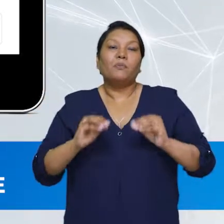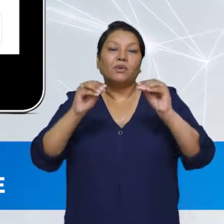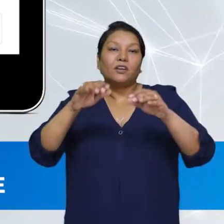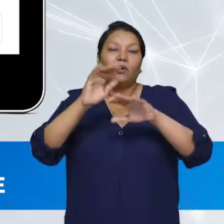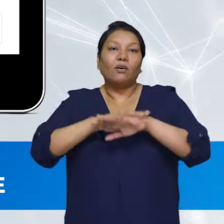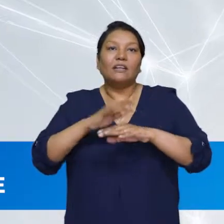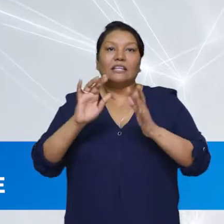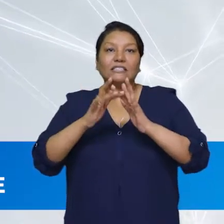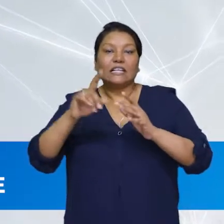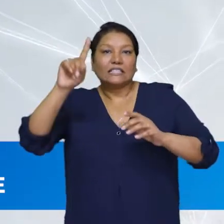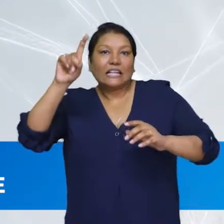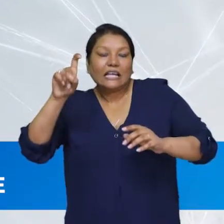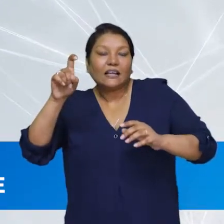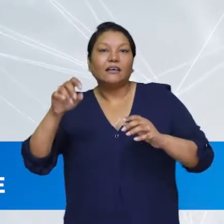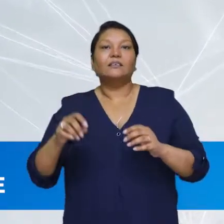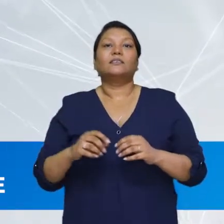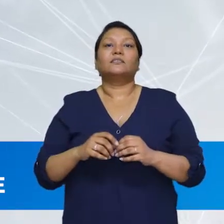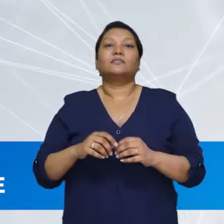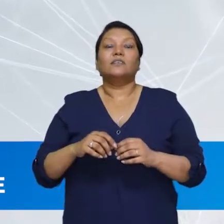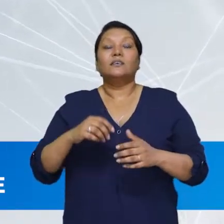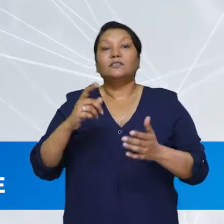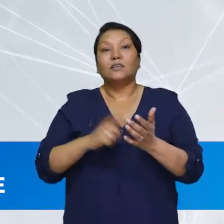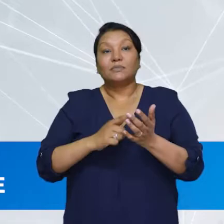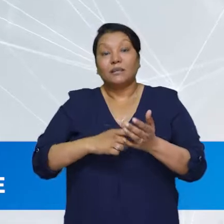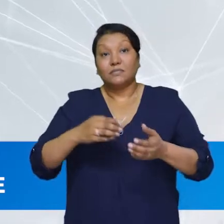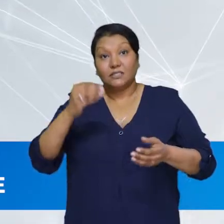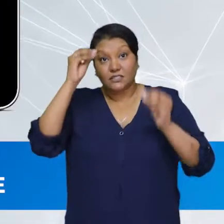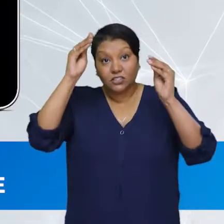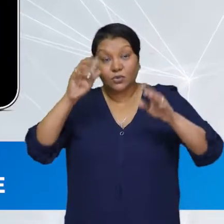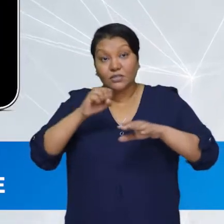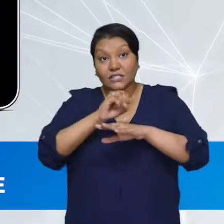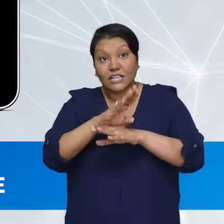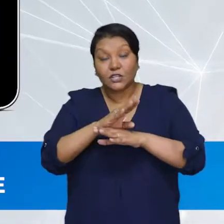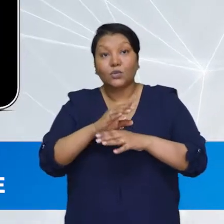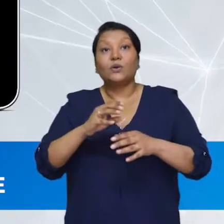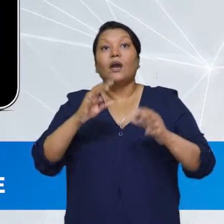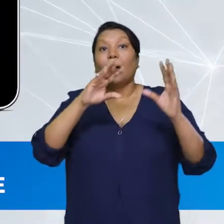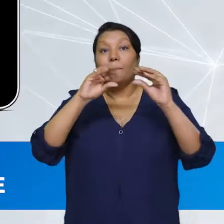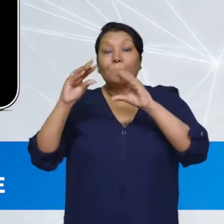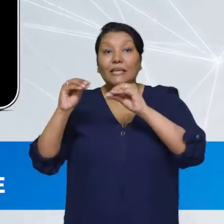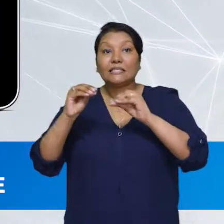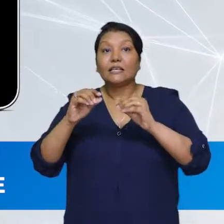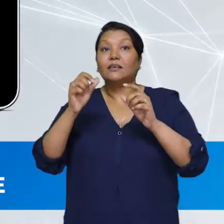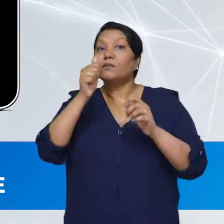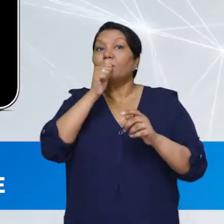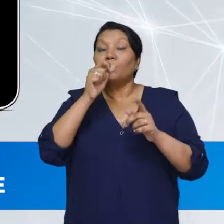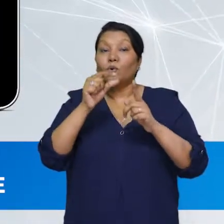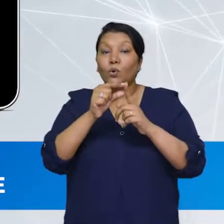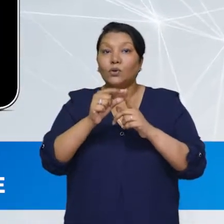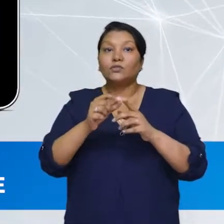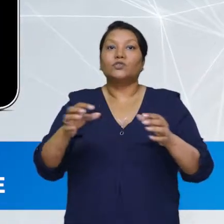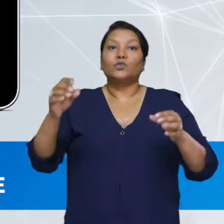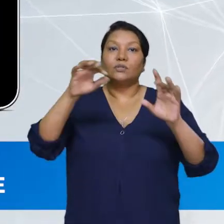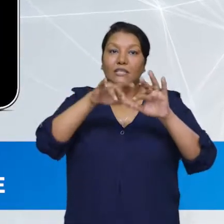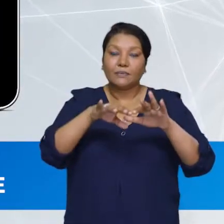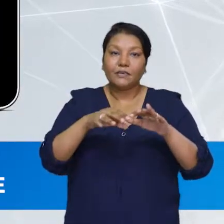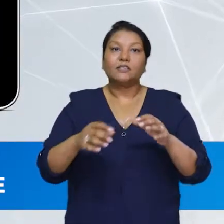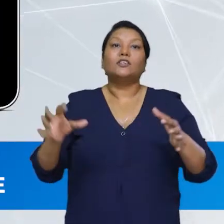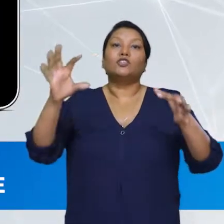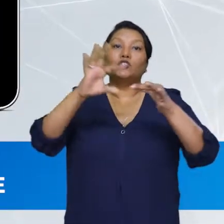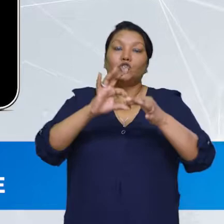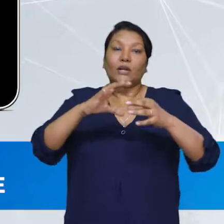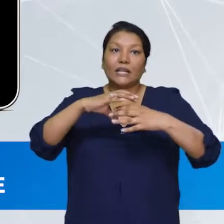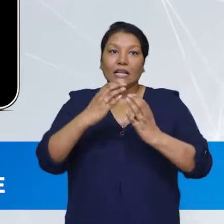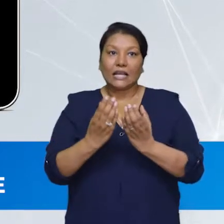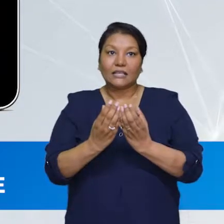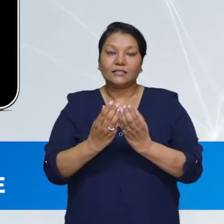the classroom session. In other instances, your teacher may circulate a meeting code, which you will enter into Google Meet to join